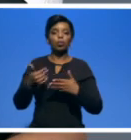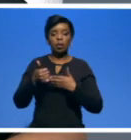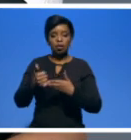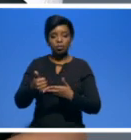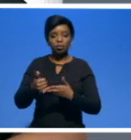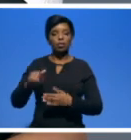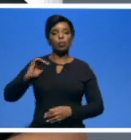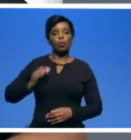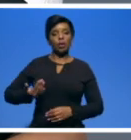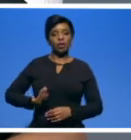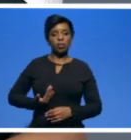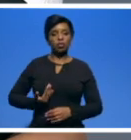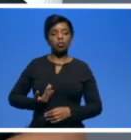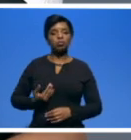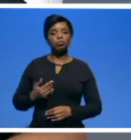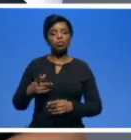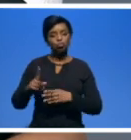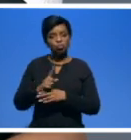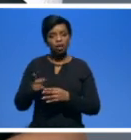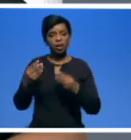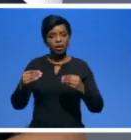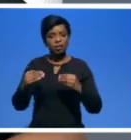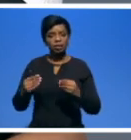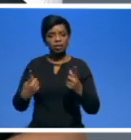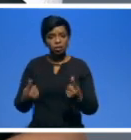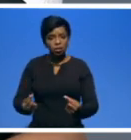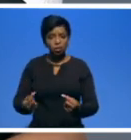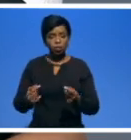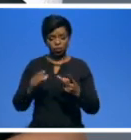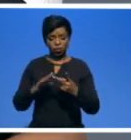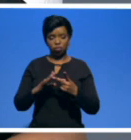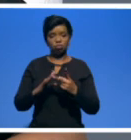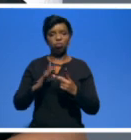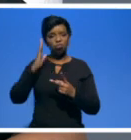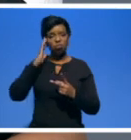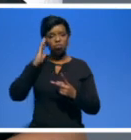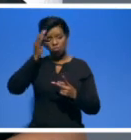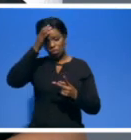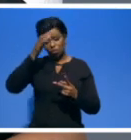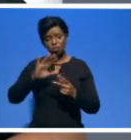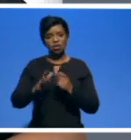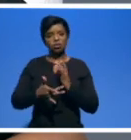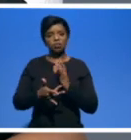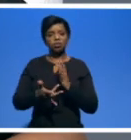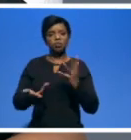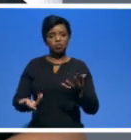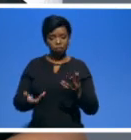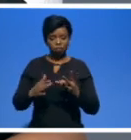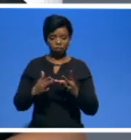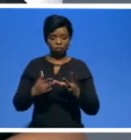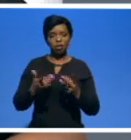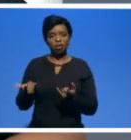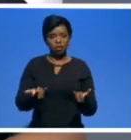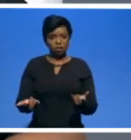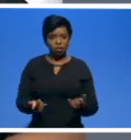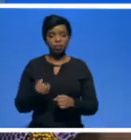economy to trade and also be relevant to technology and also trade, making sure that they're making money to feed